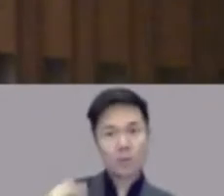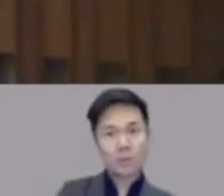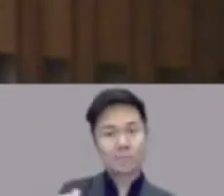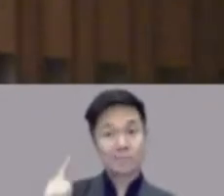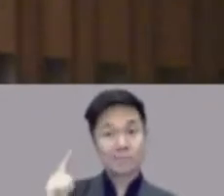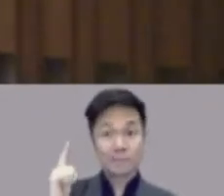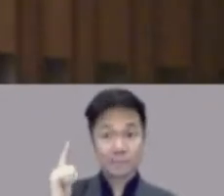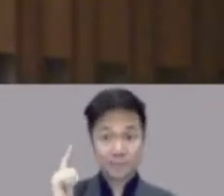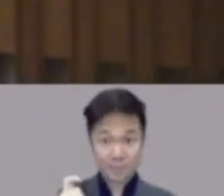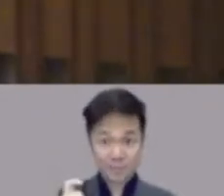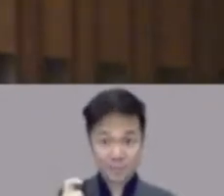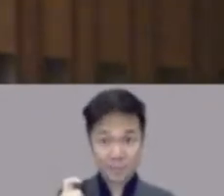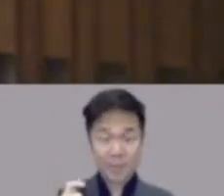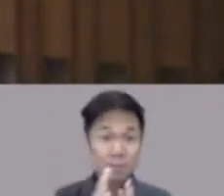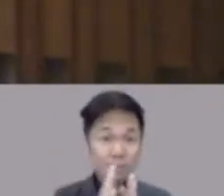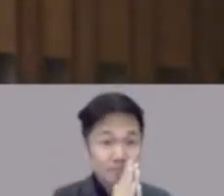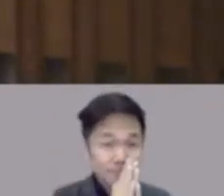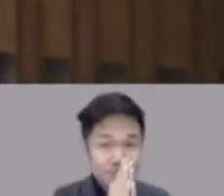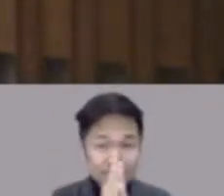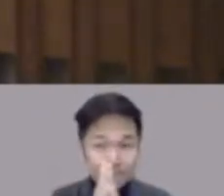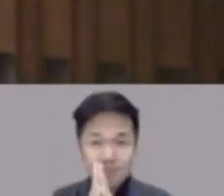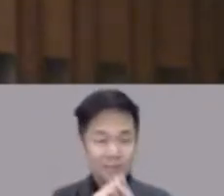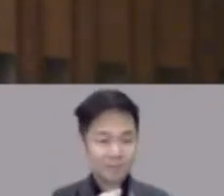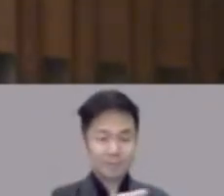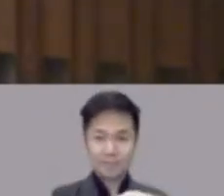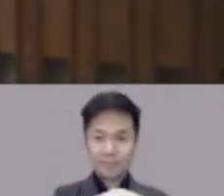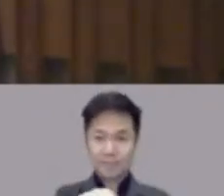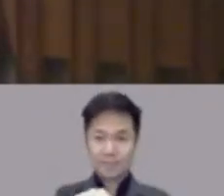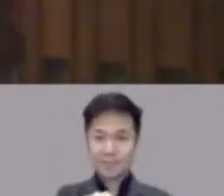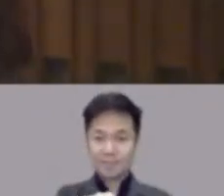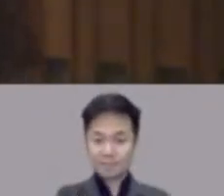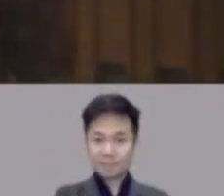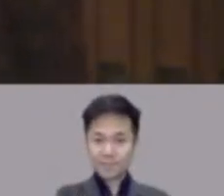ask all to take your seat thank you